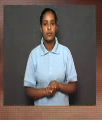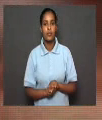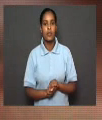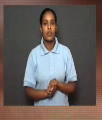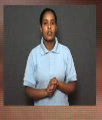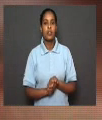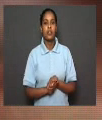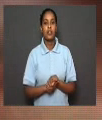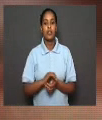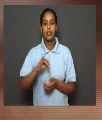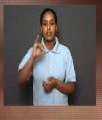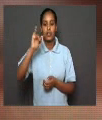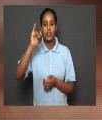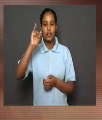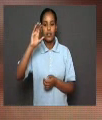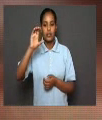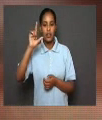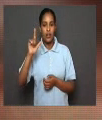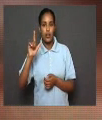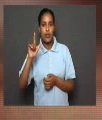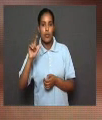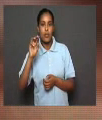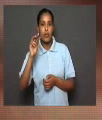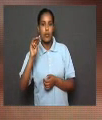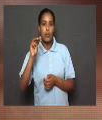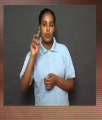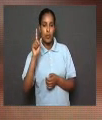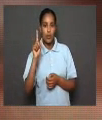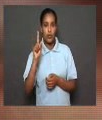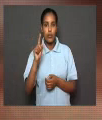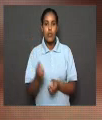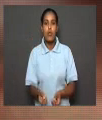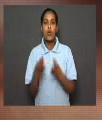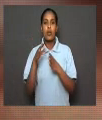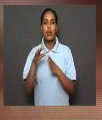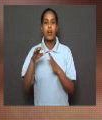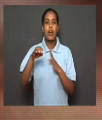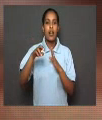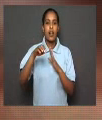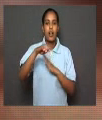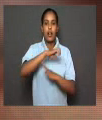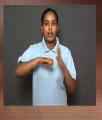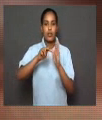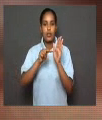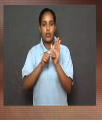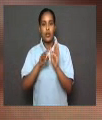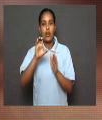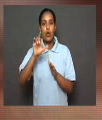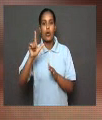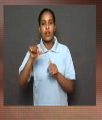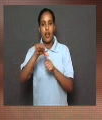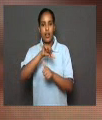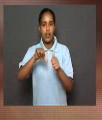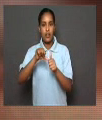In an iodine monochloride molecule, the more electronegative chlorine